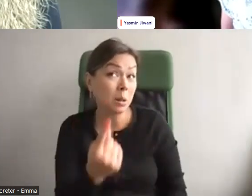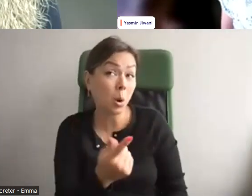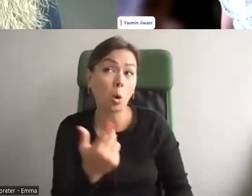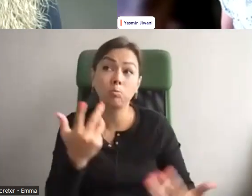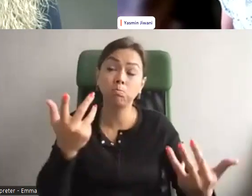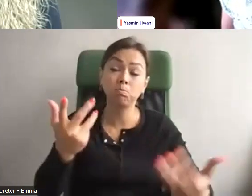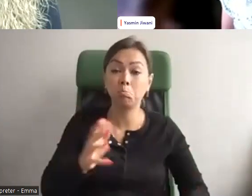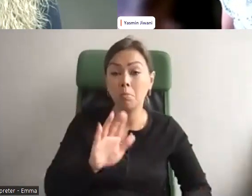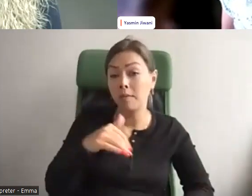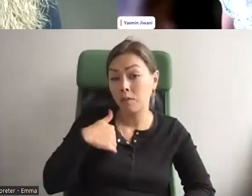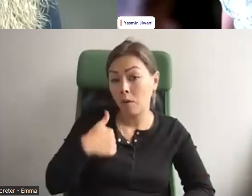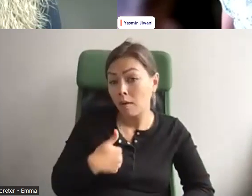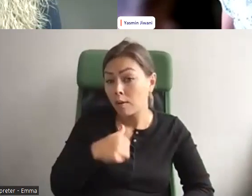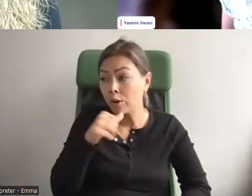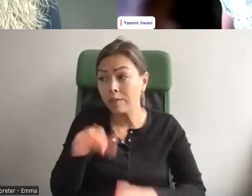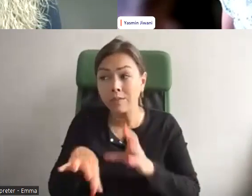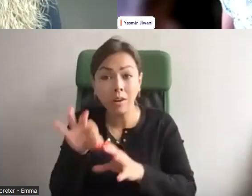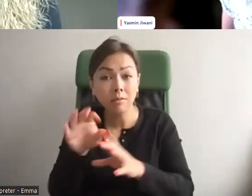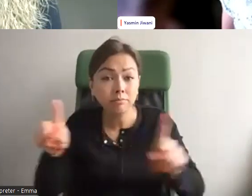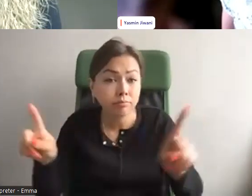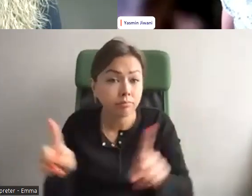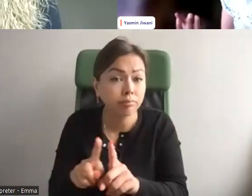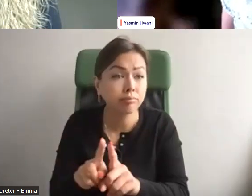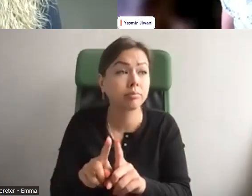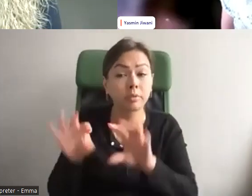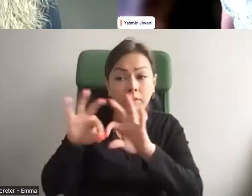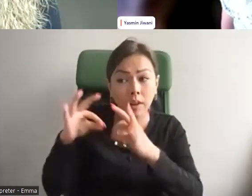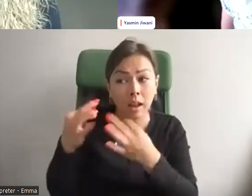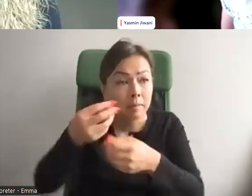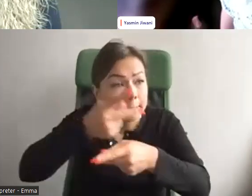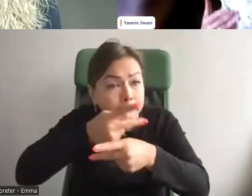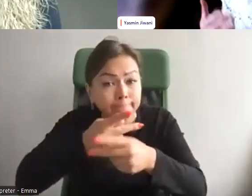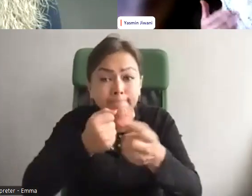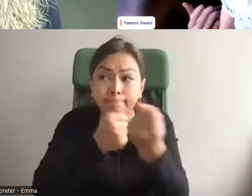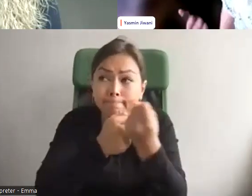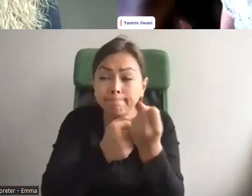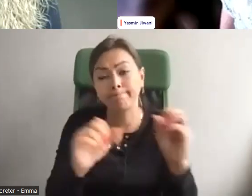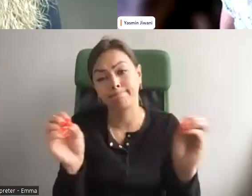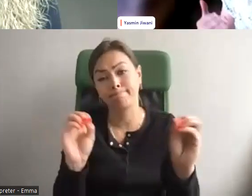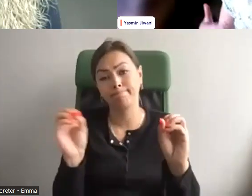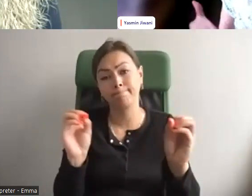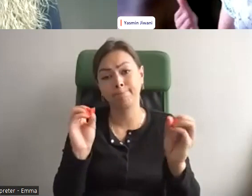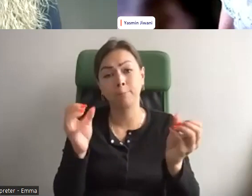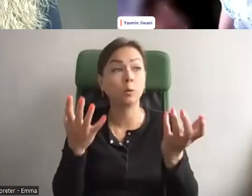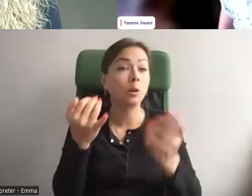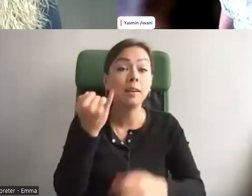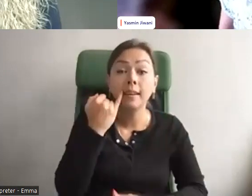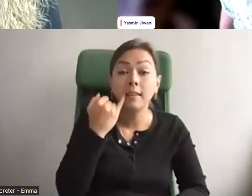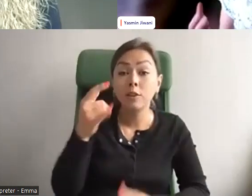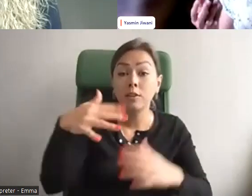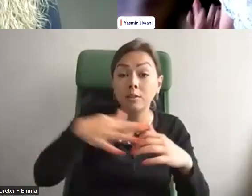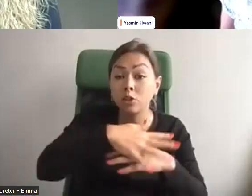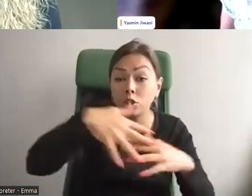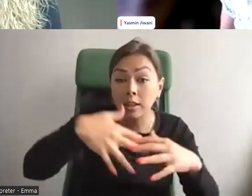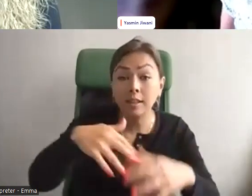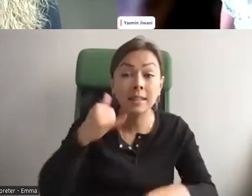didn't find a partner. They didn't find a family that looked after them. So with Indigenous women, if you're itinerant, if you're moving from place to place,